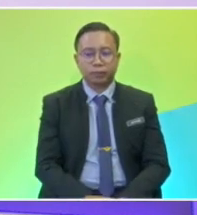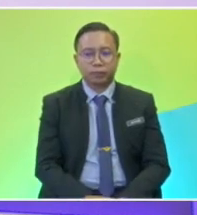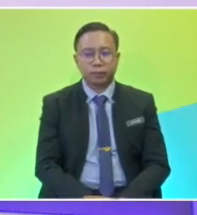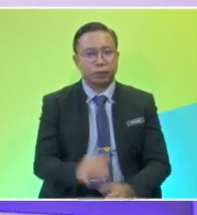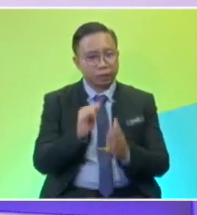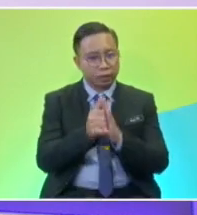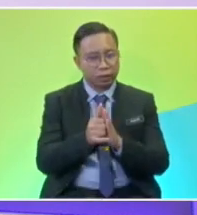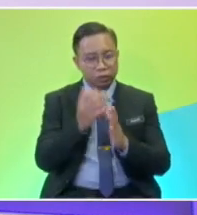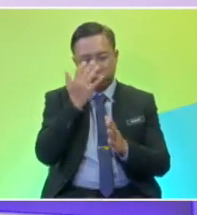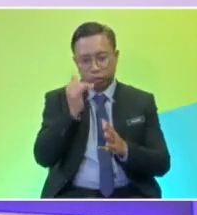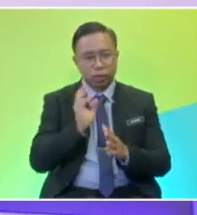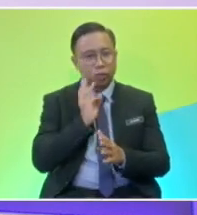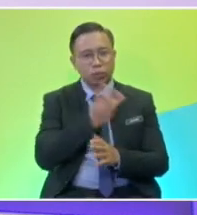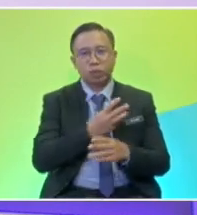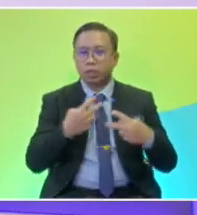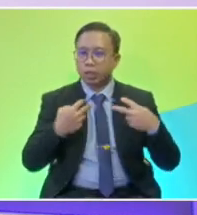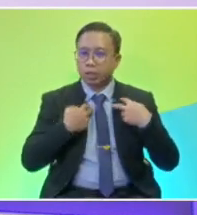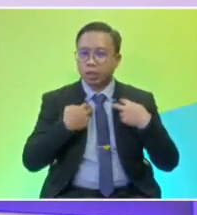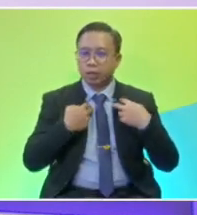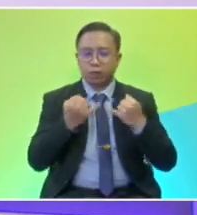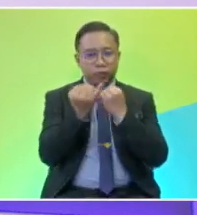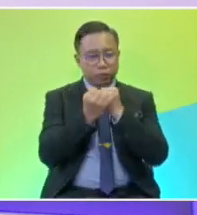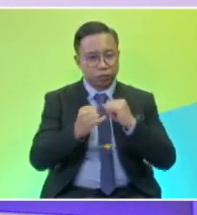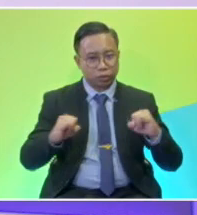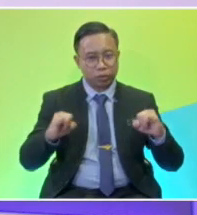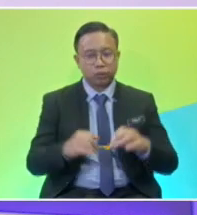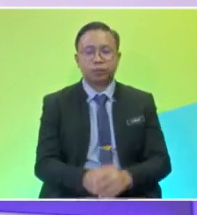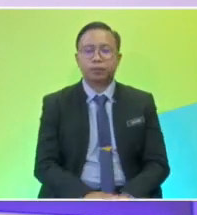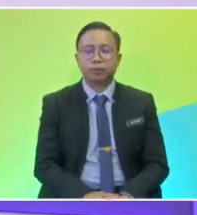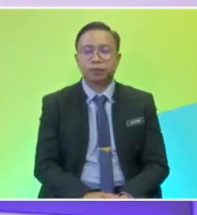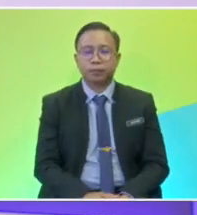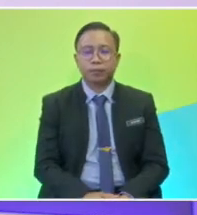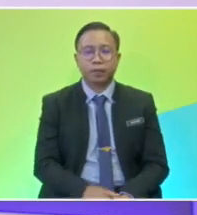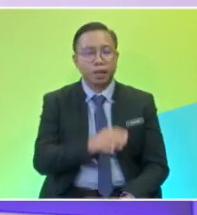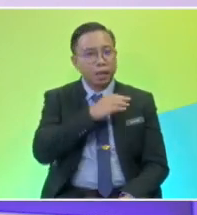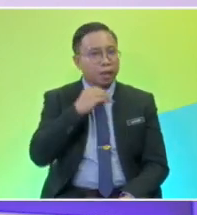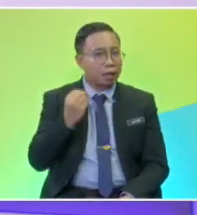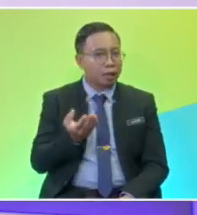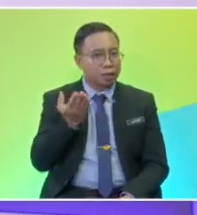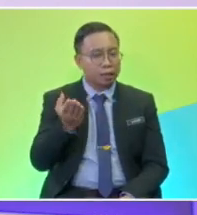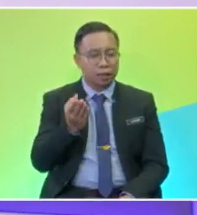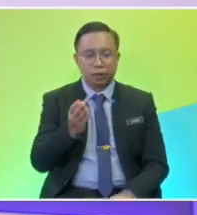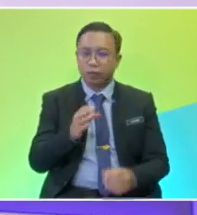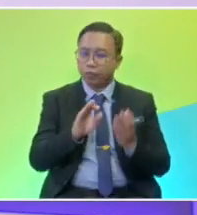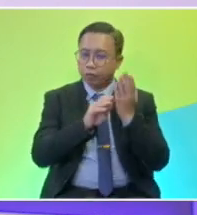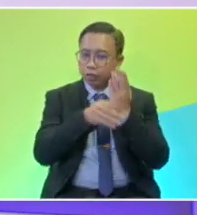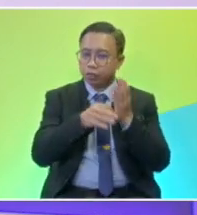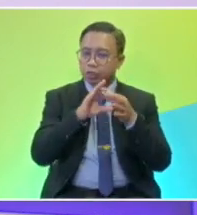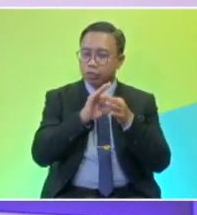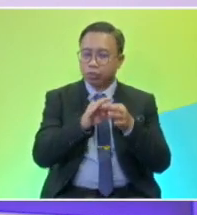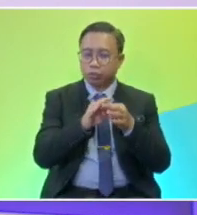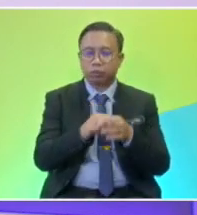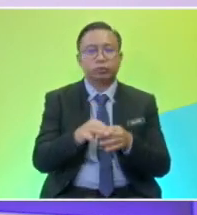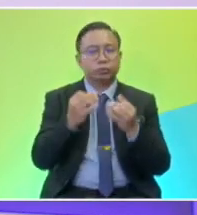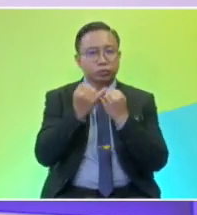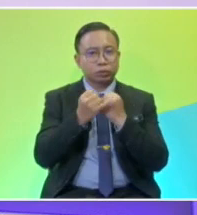why we have the joints, yes, right? The joints. Interesting. That's the joints. Okay, and then we go to the function of joints here. Okay, joints